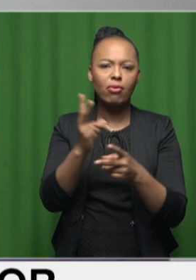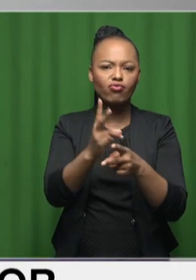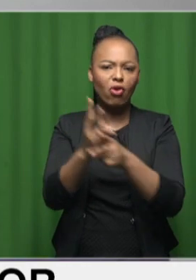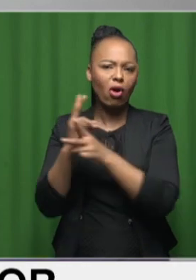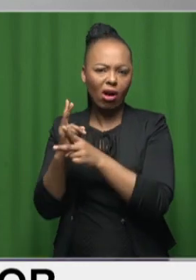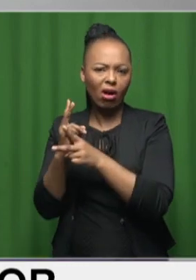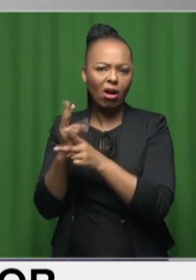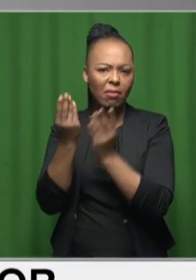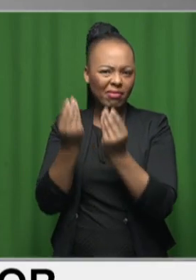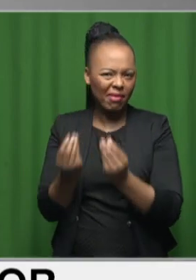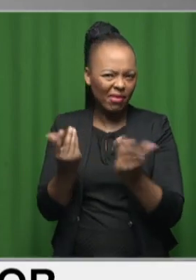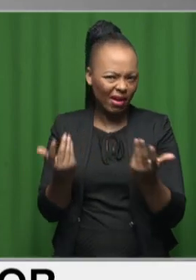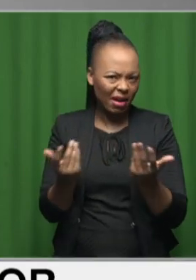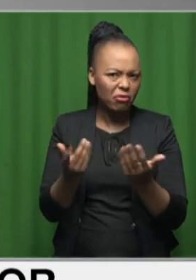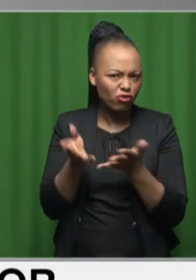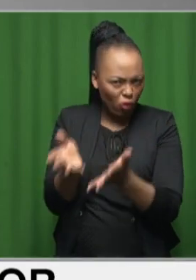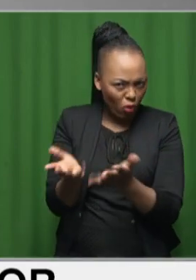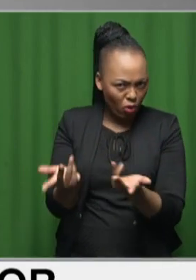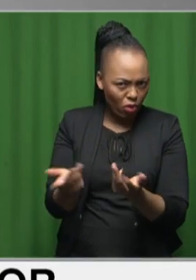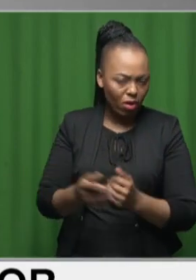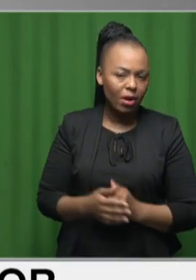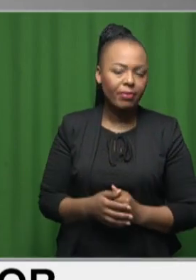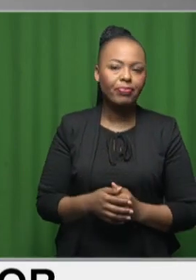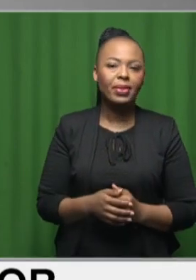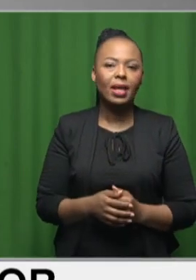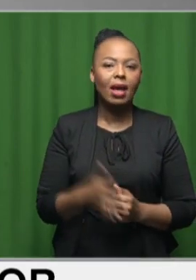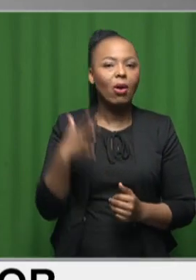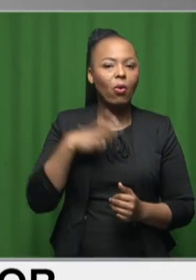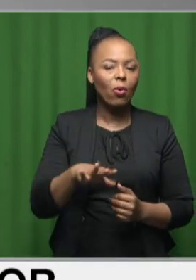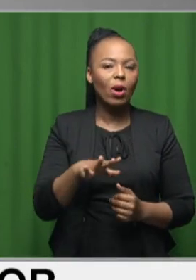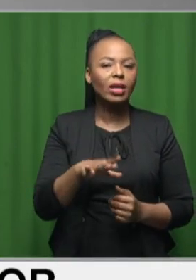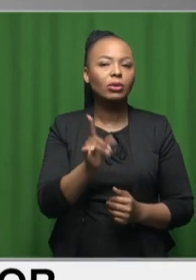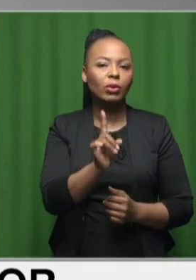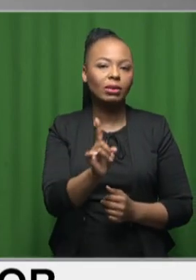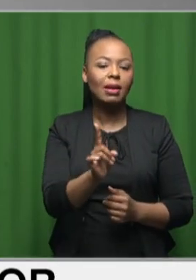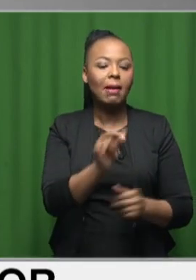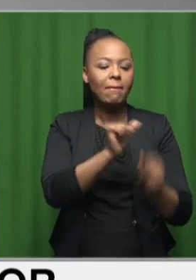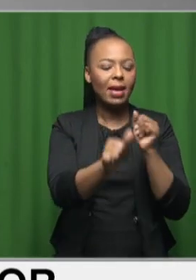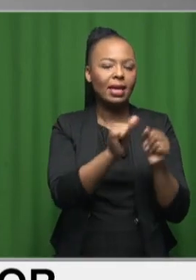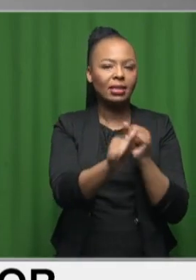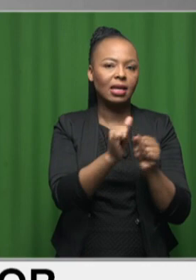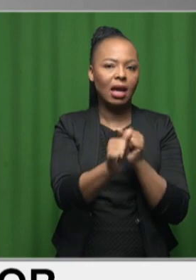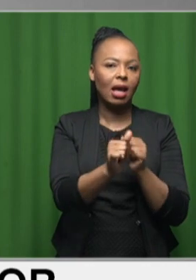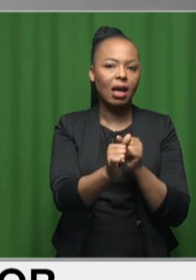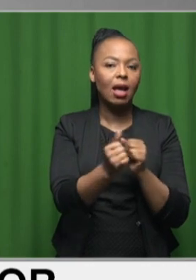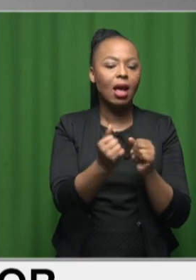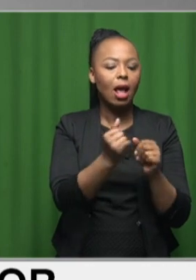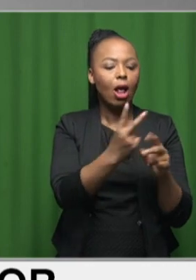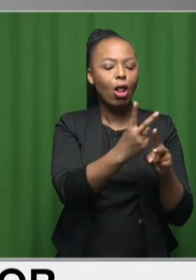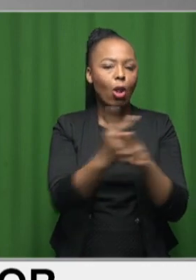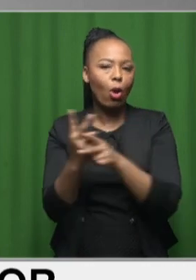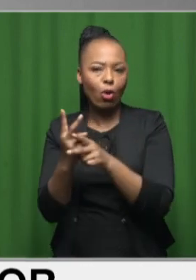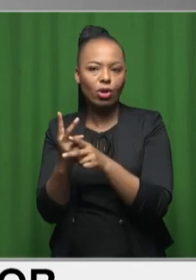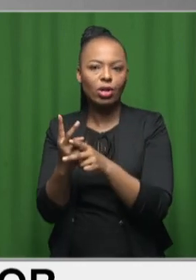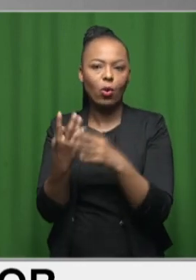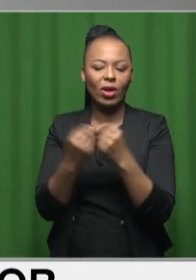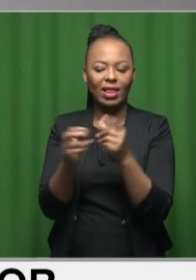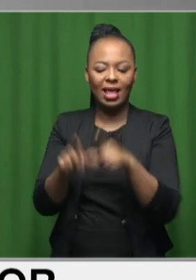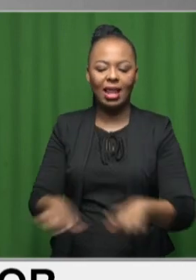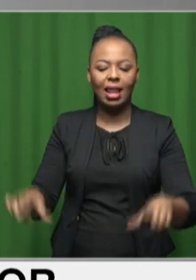We are very determined to make it a better loan agreement with the land bank. And as we had